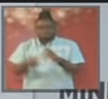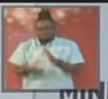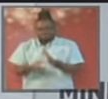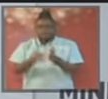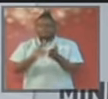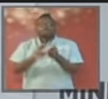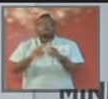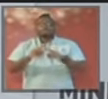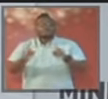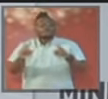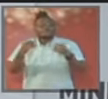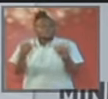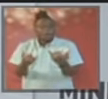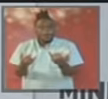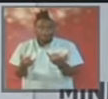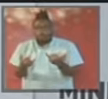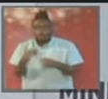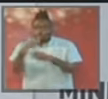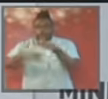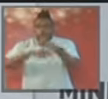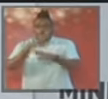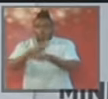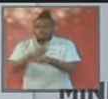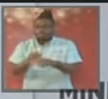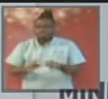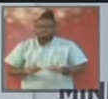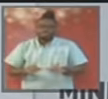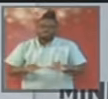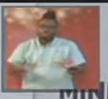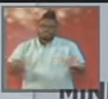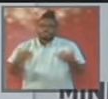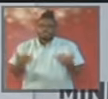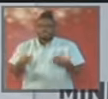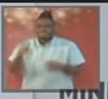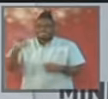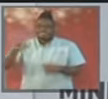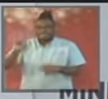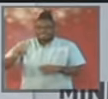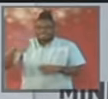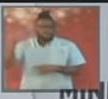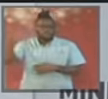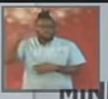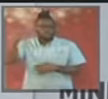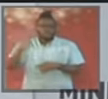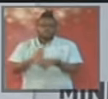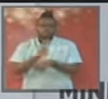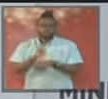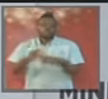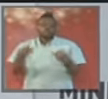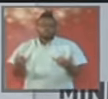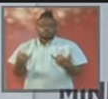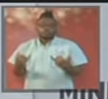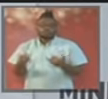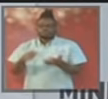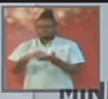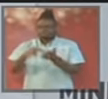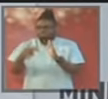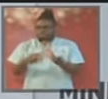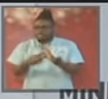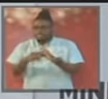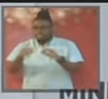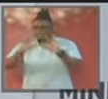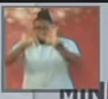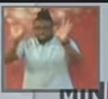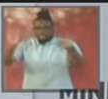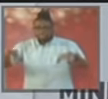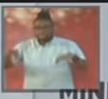a pandemic, such as where we're at, for emergency use listing, it means as manufacturers provide the information,